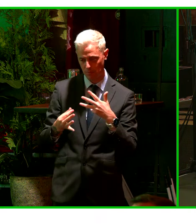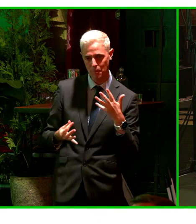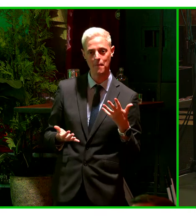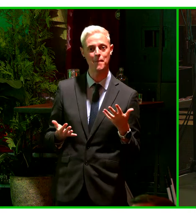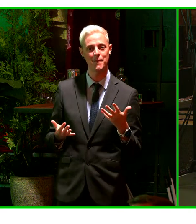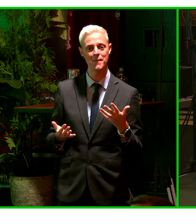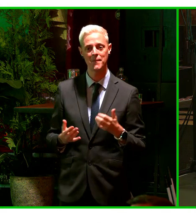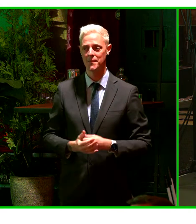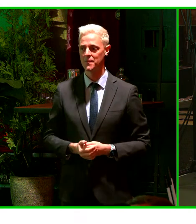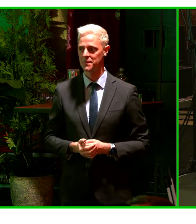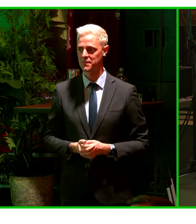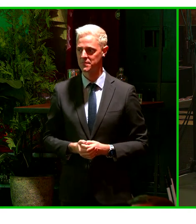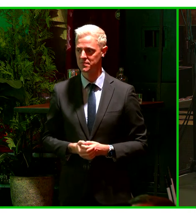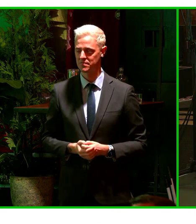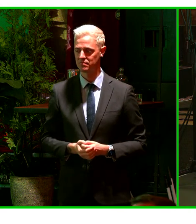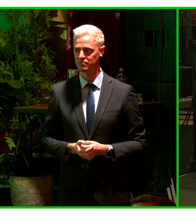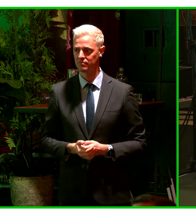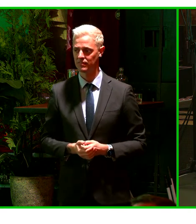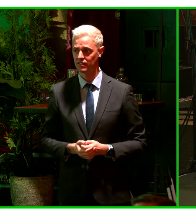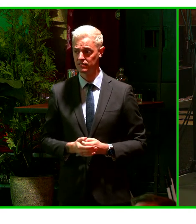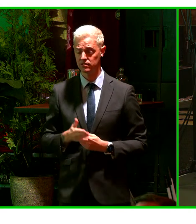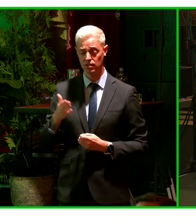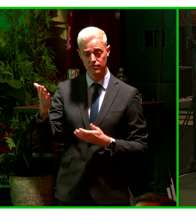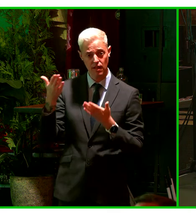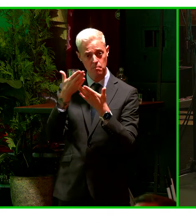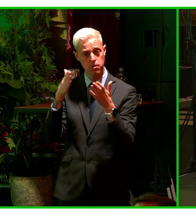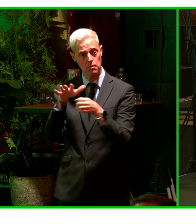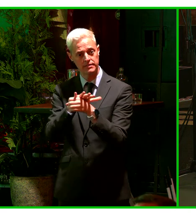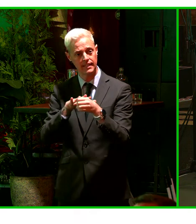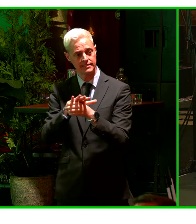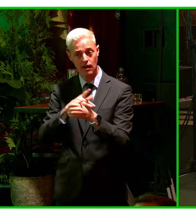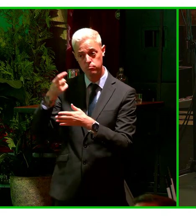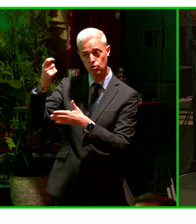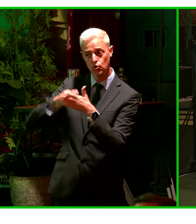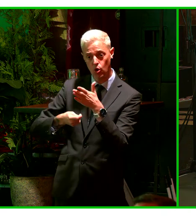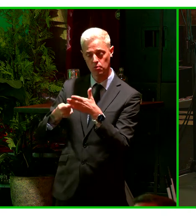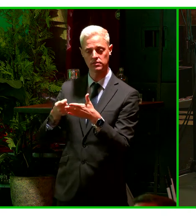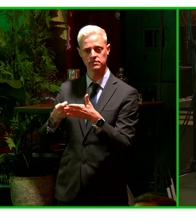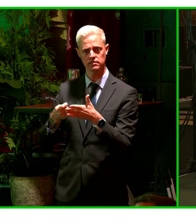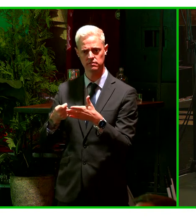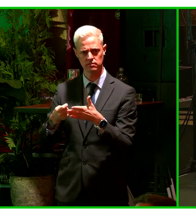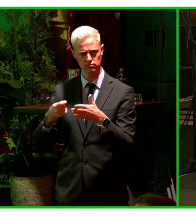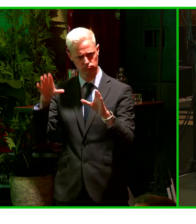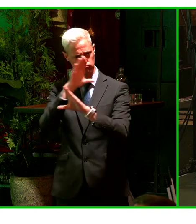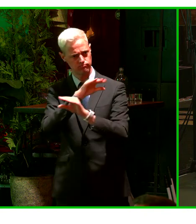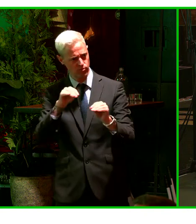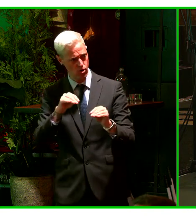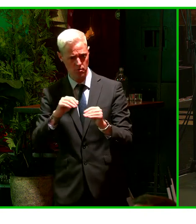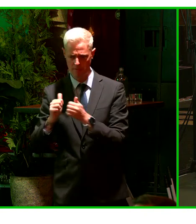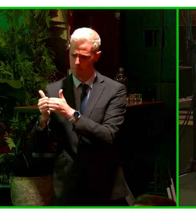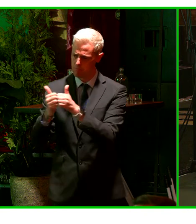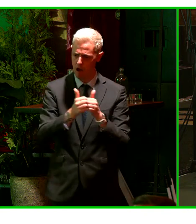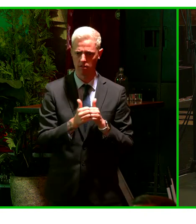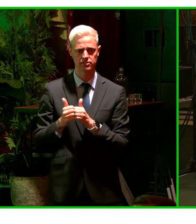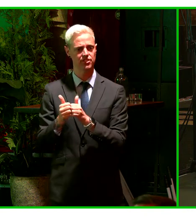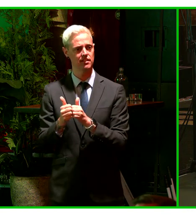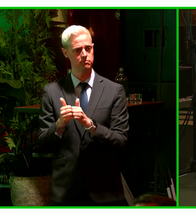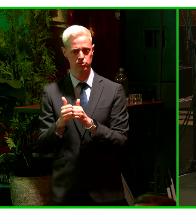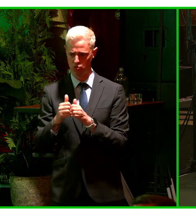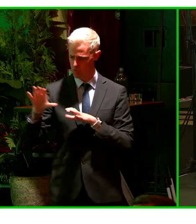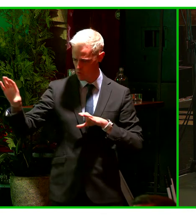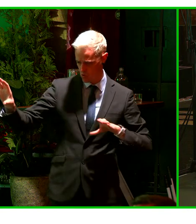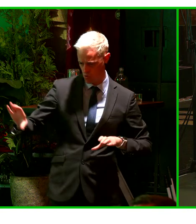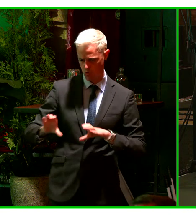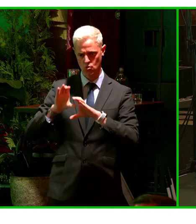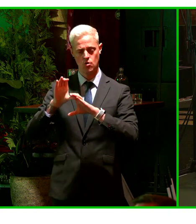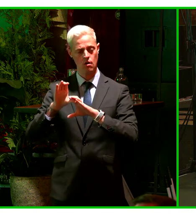in place, if all the public sector procurement is saying we need proactive, carbon active companies to supply into us,